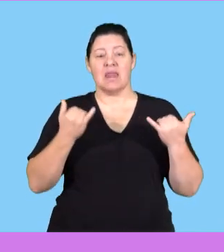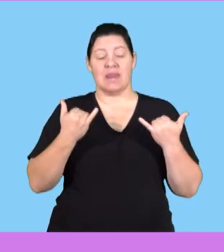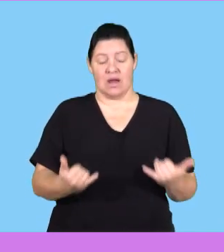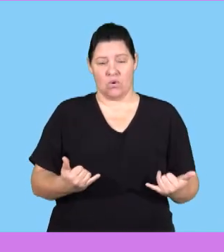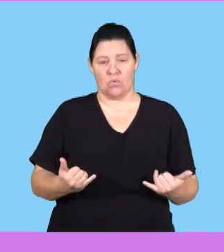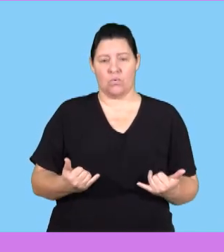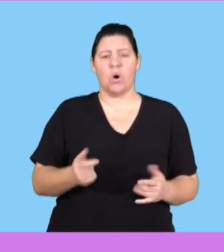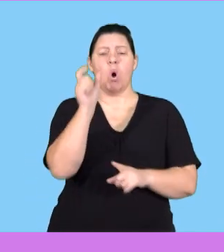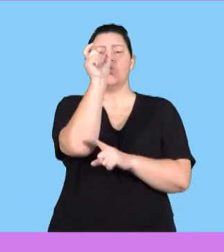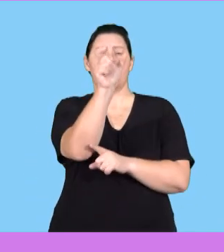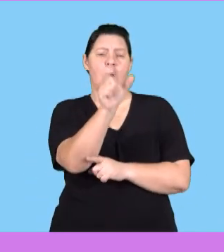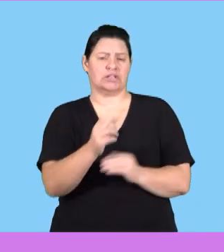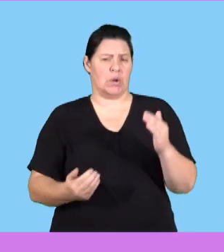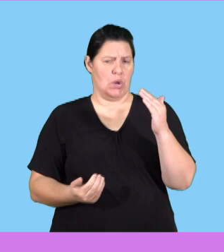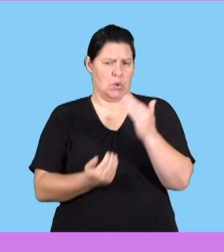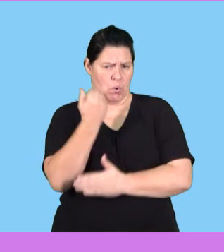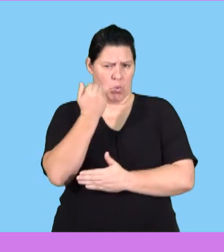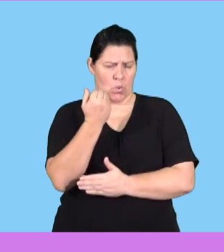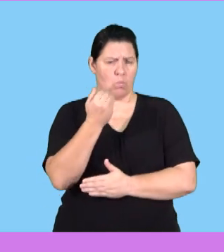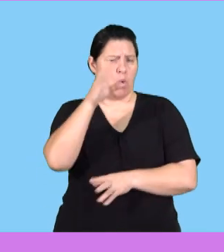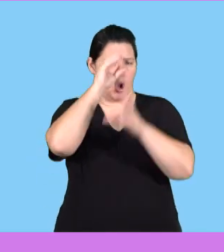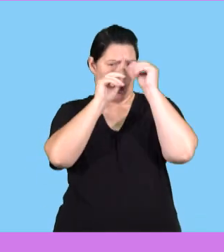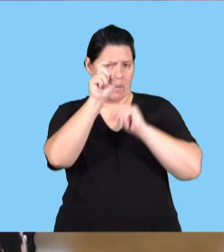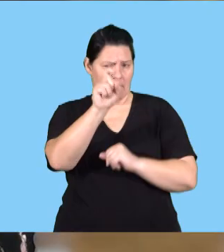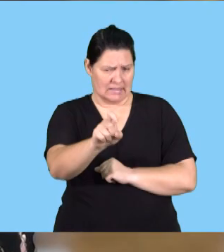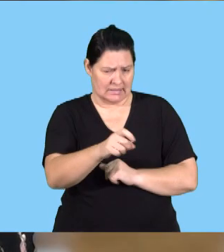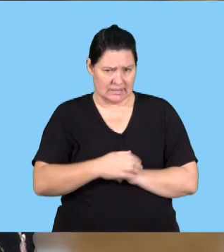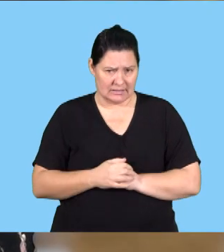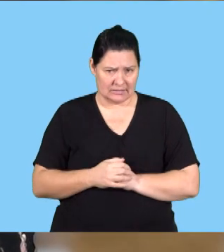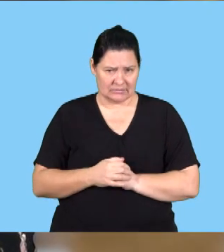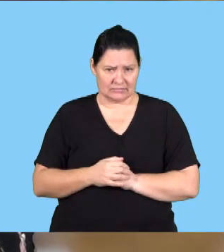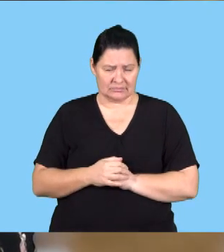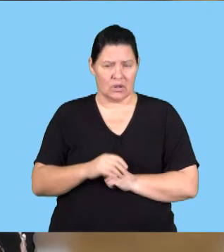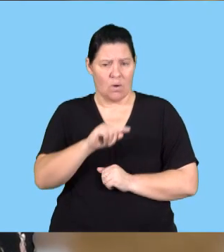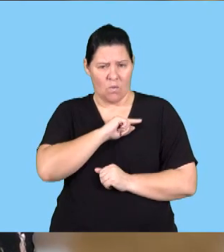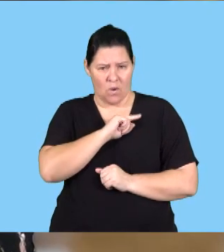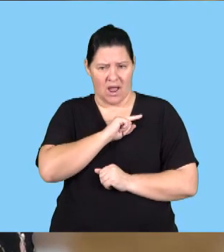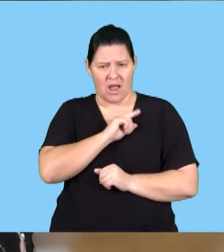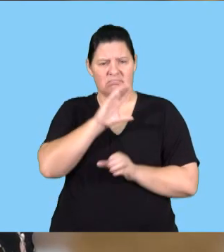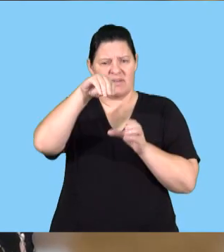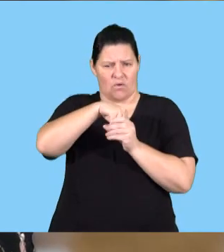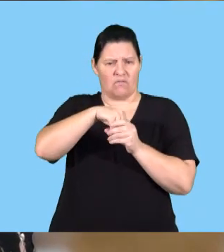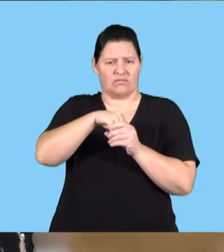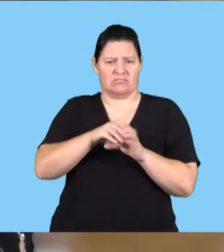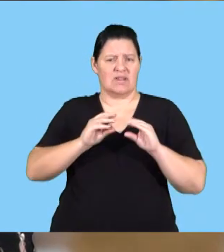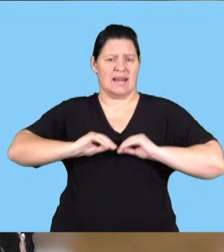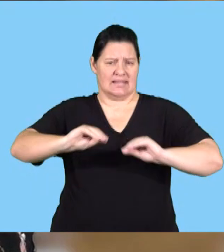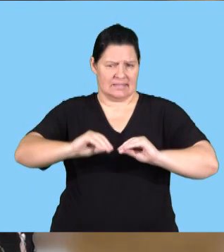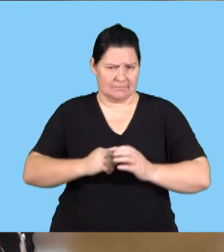want us to go to the new words that we need to know as we will be working in this